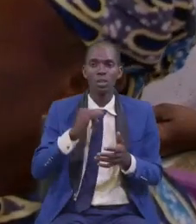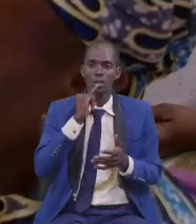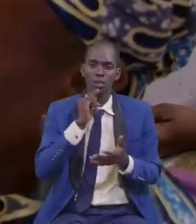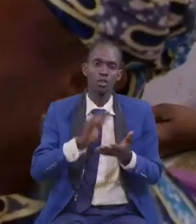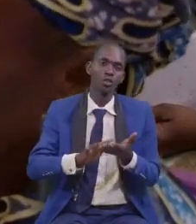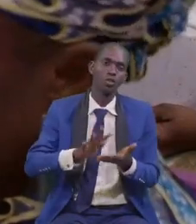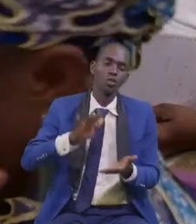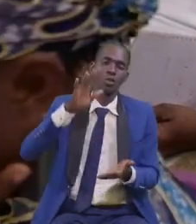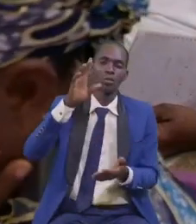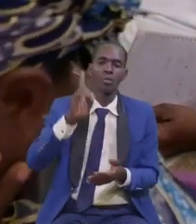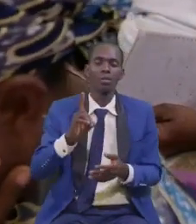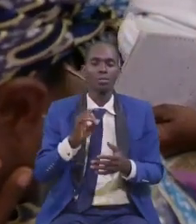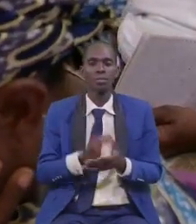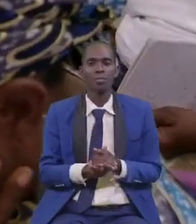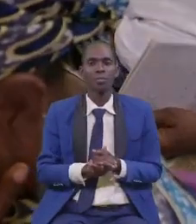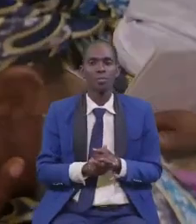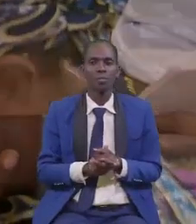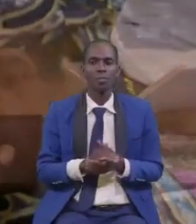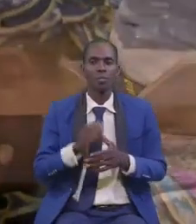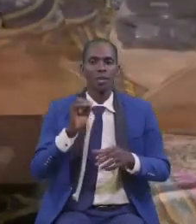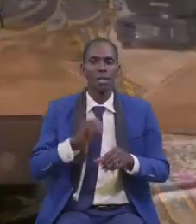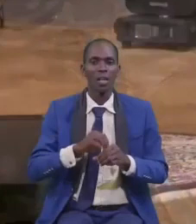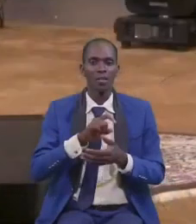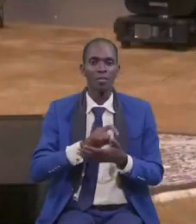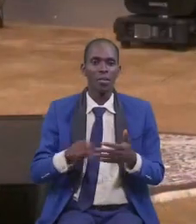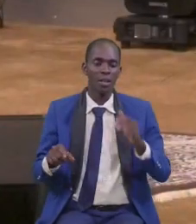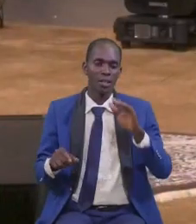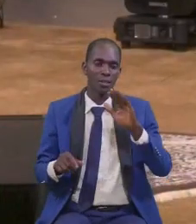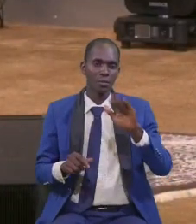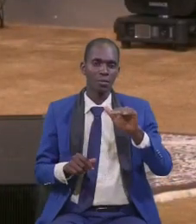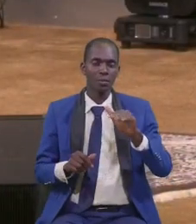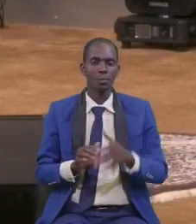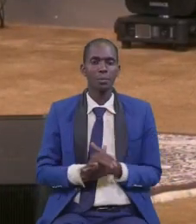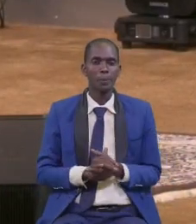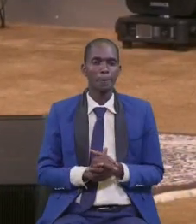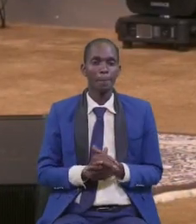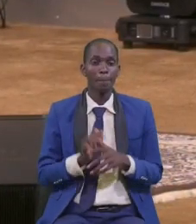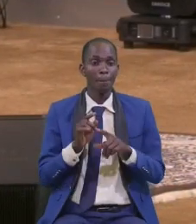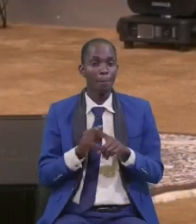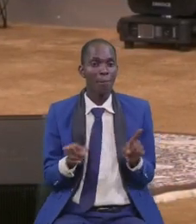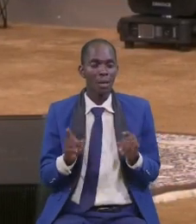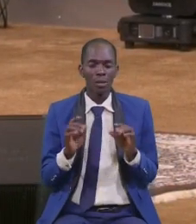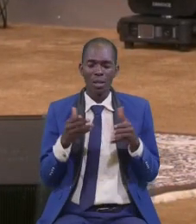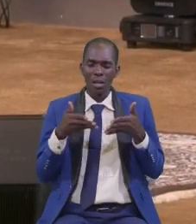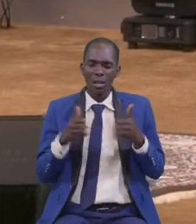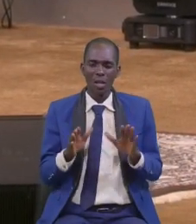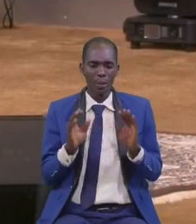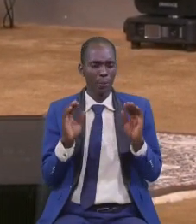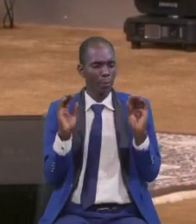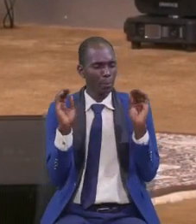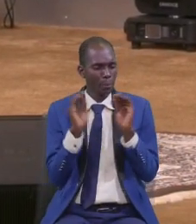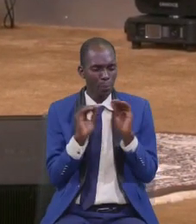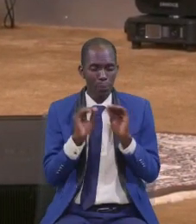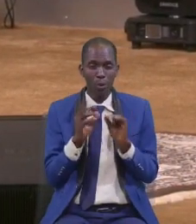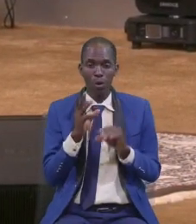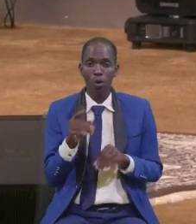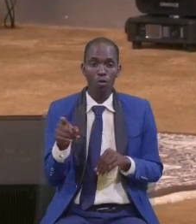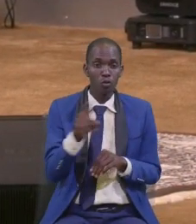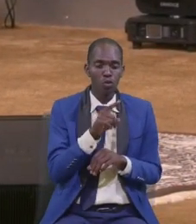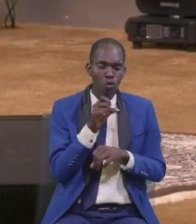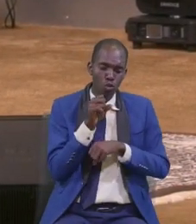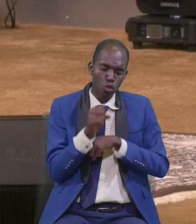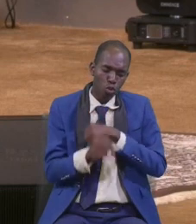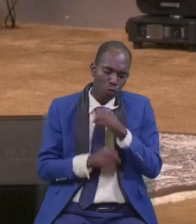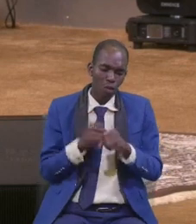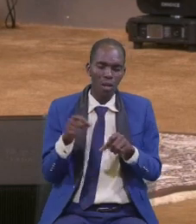at verse 15 there. In verse 15, it says, but let none of you suffer as a